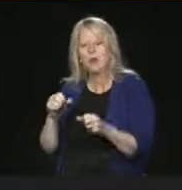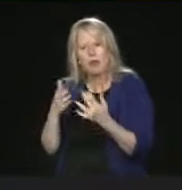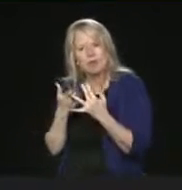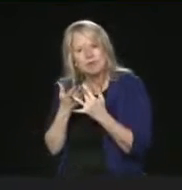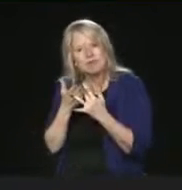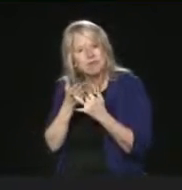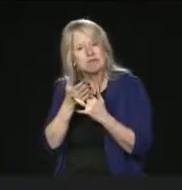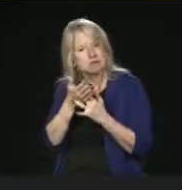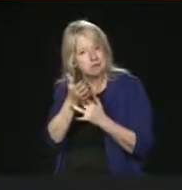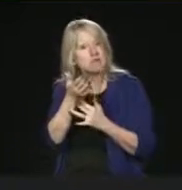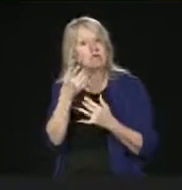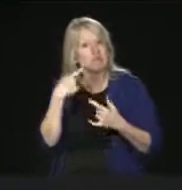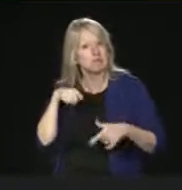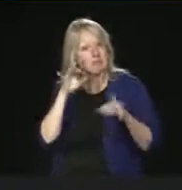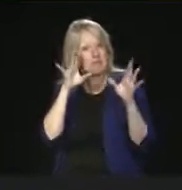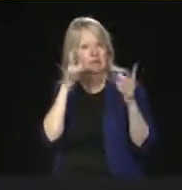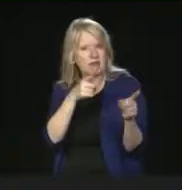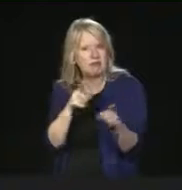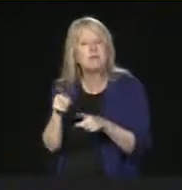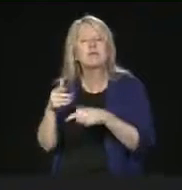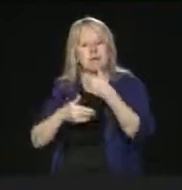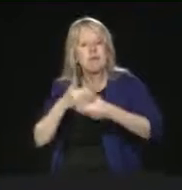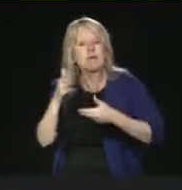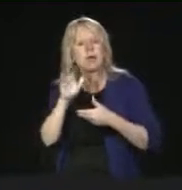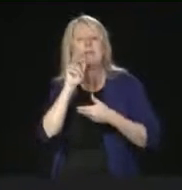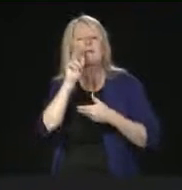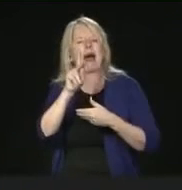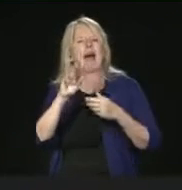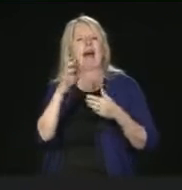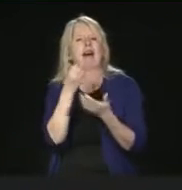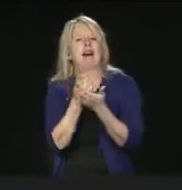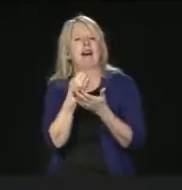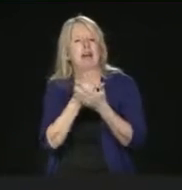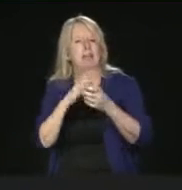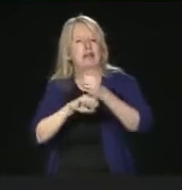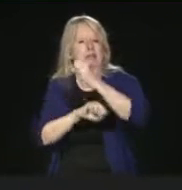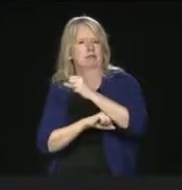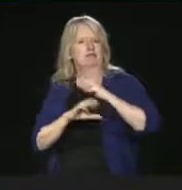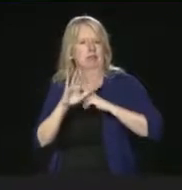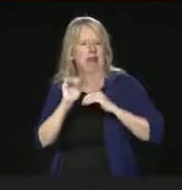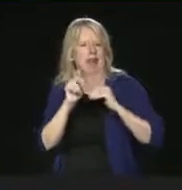we are able to get back to where we were before as quickly as possible.